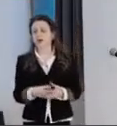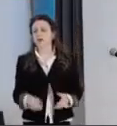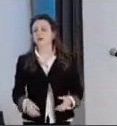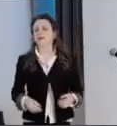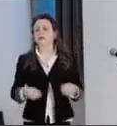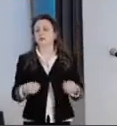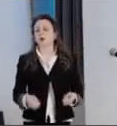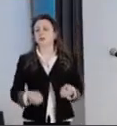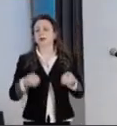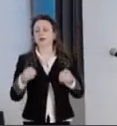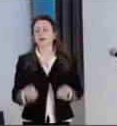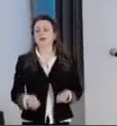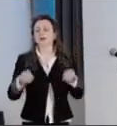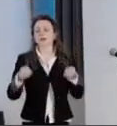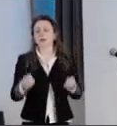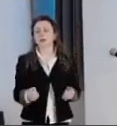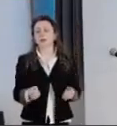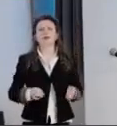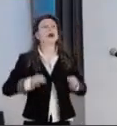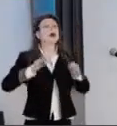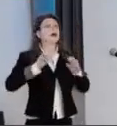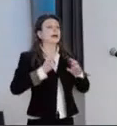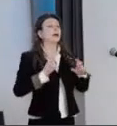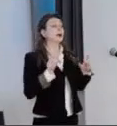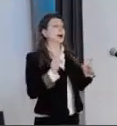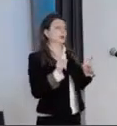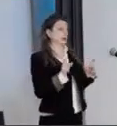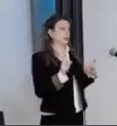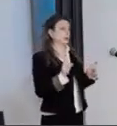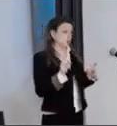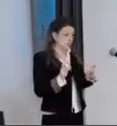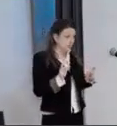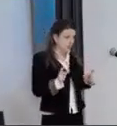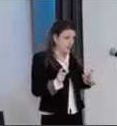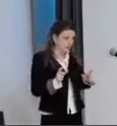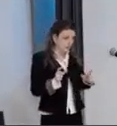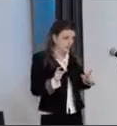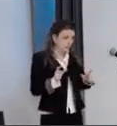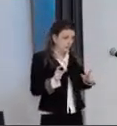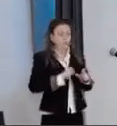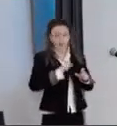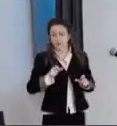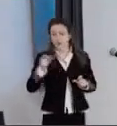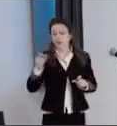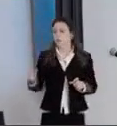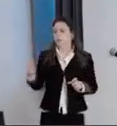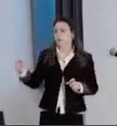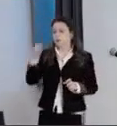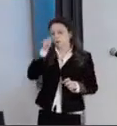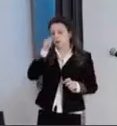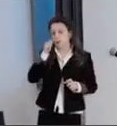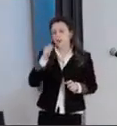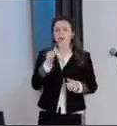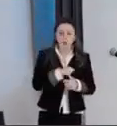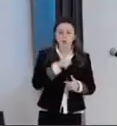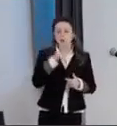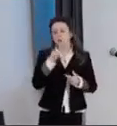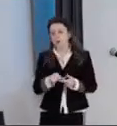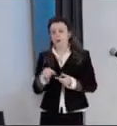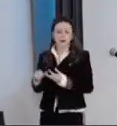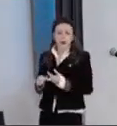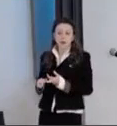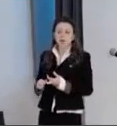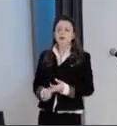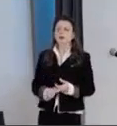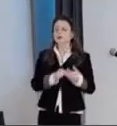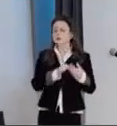interchangeably, arguing that to properly aesthetically appreciate inorganic nature specifically, which he explicates by means of examples, rocks,